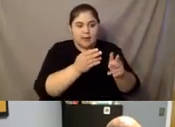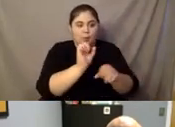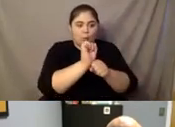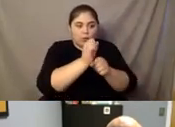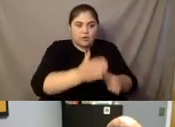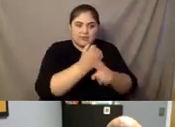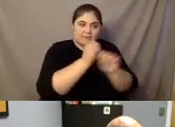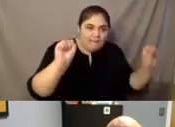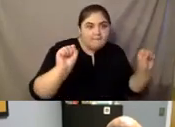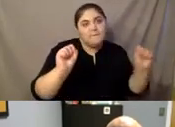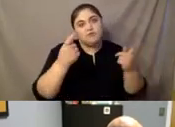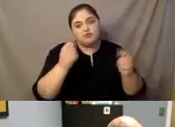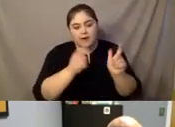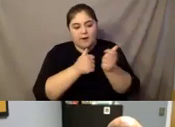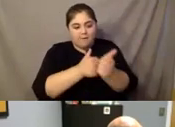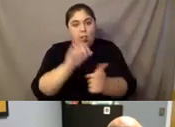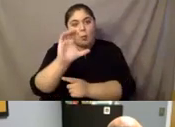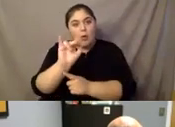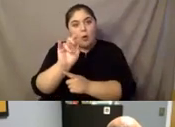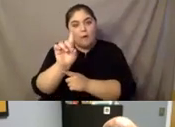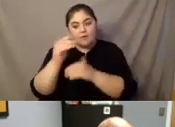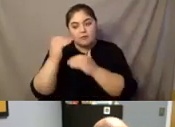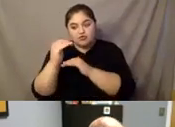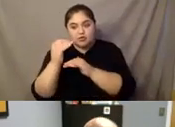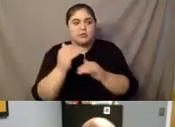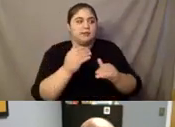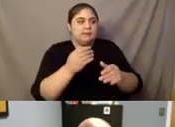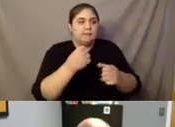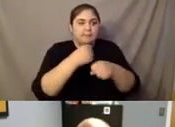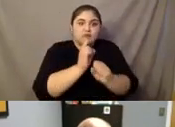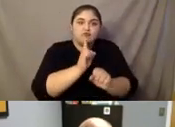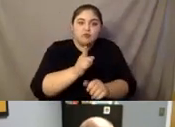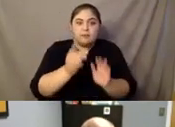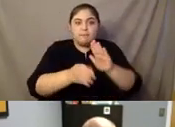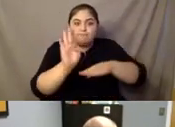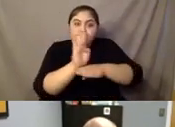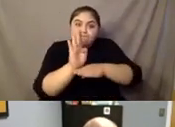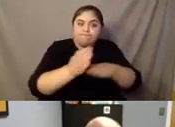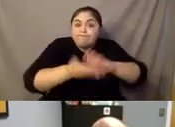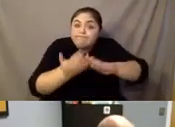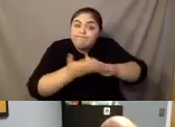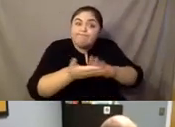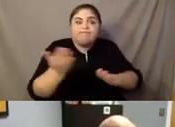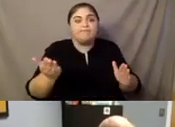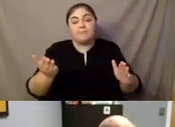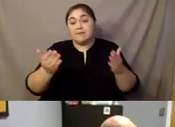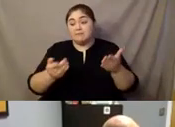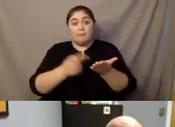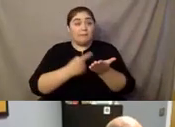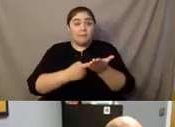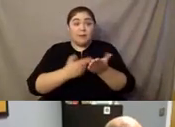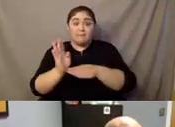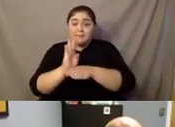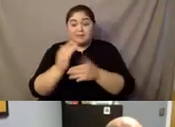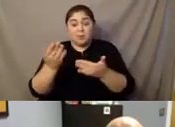COVID restrictions, and also making sure that their business is still running. So whether it's because the businesses themselves are closed or not staffed, or it's just not a